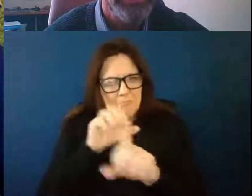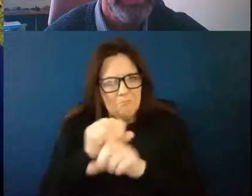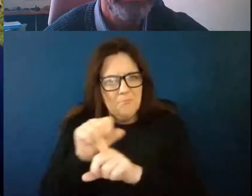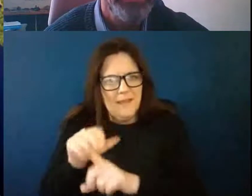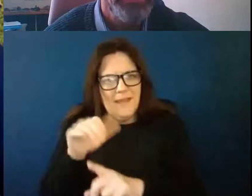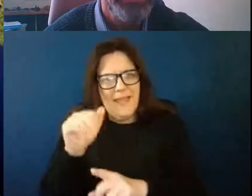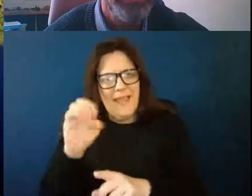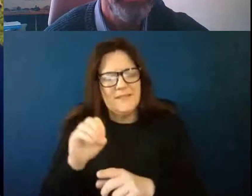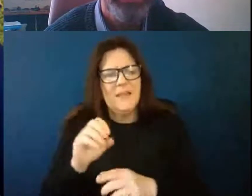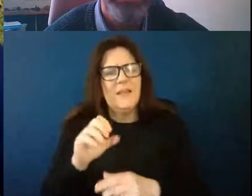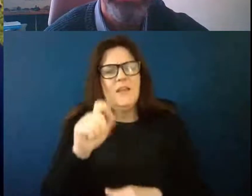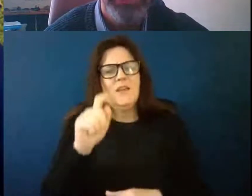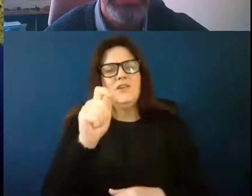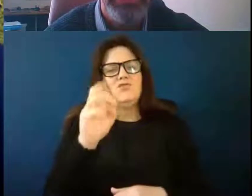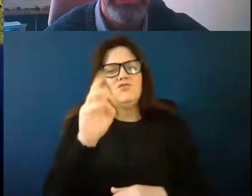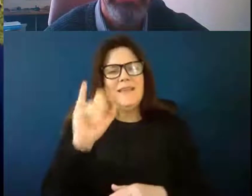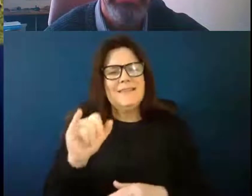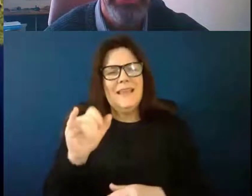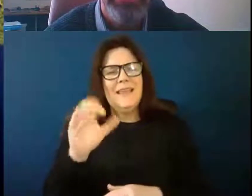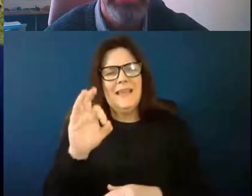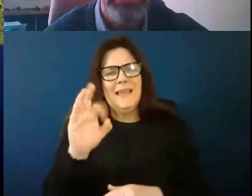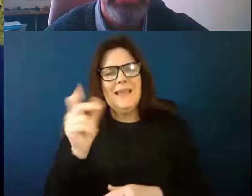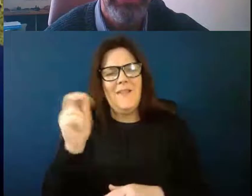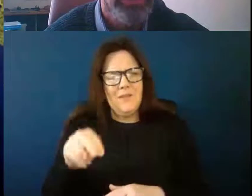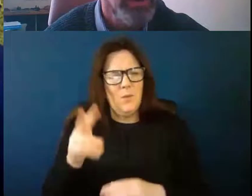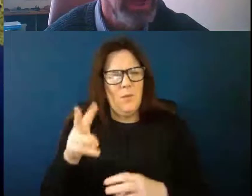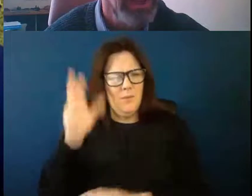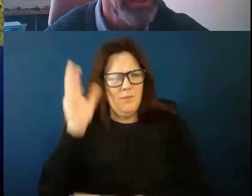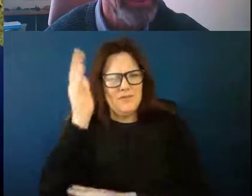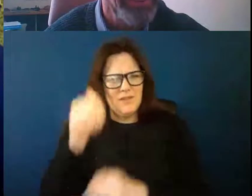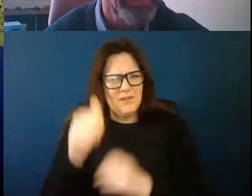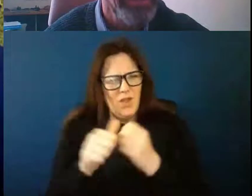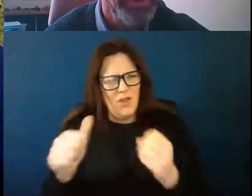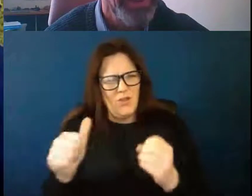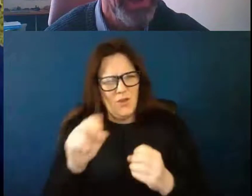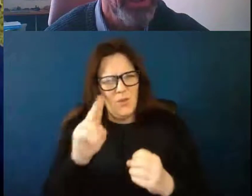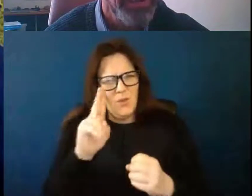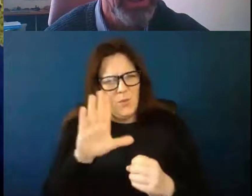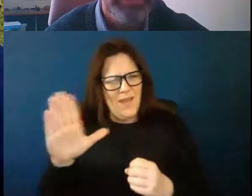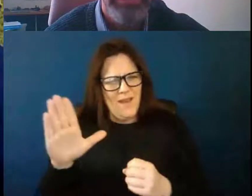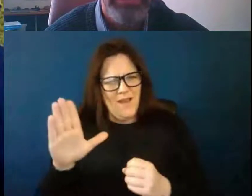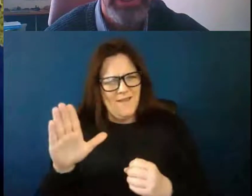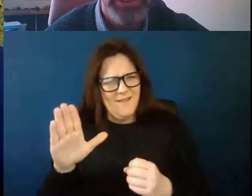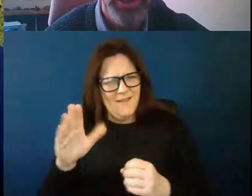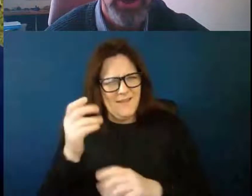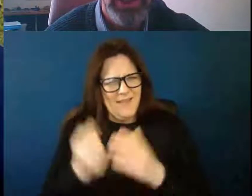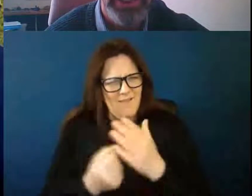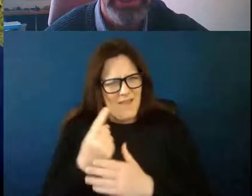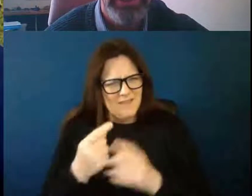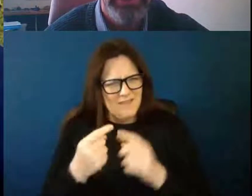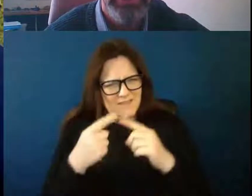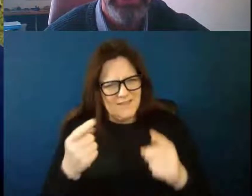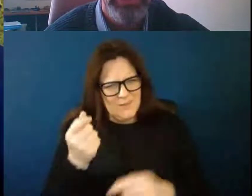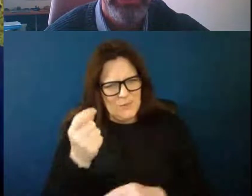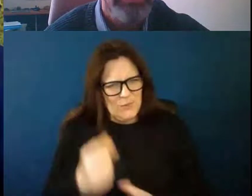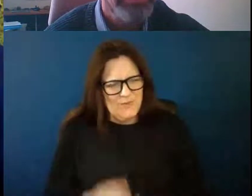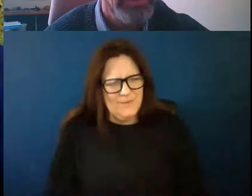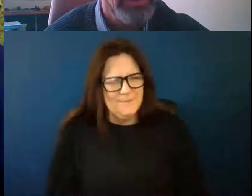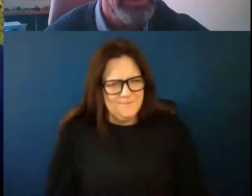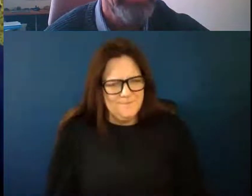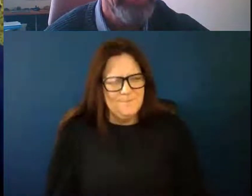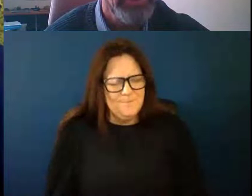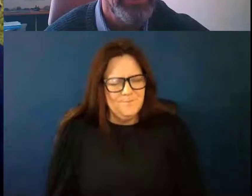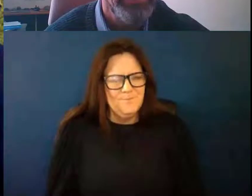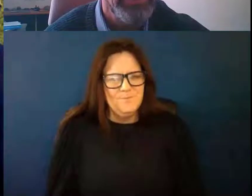Tracy Galvin, who I think will be presenting at some other UL event shortly,